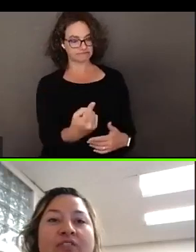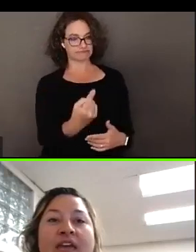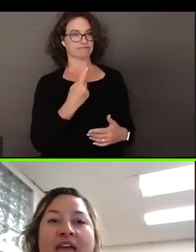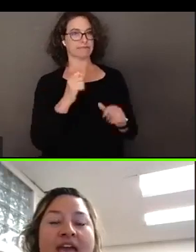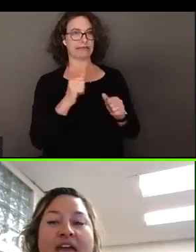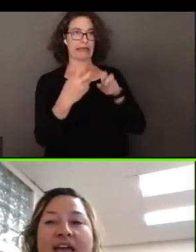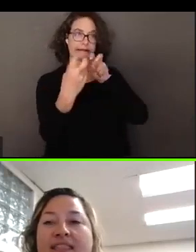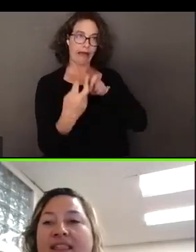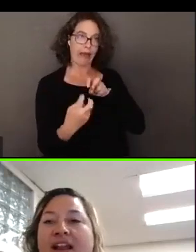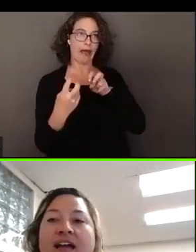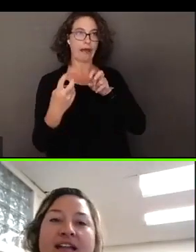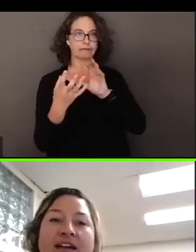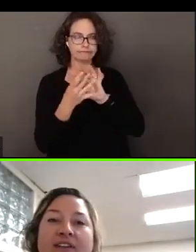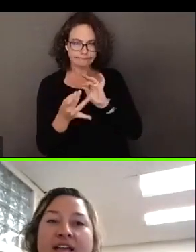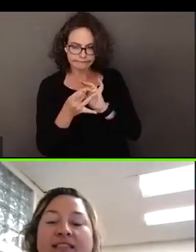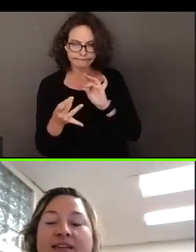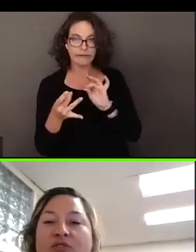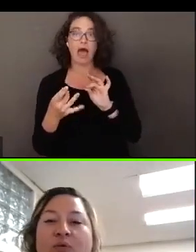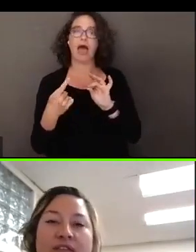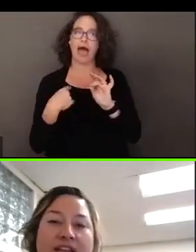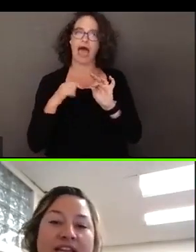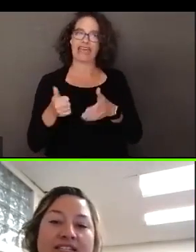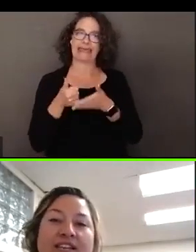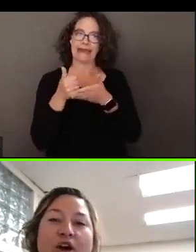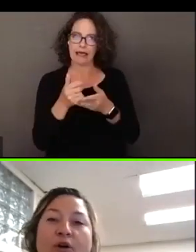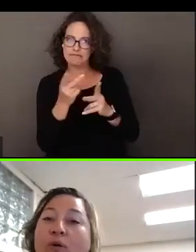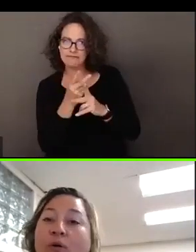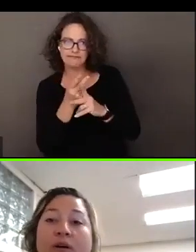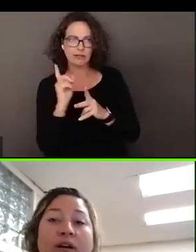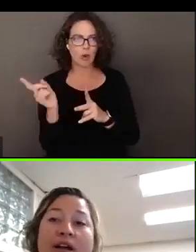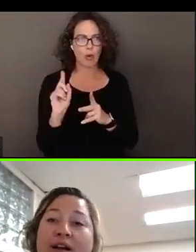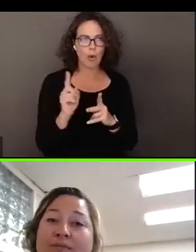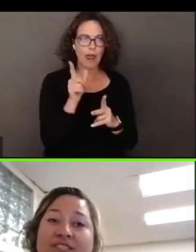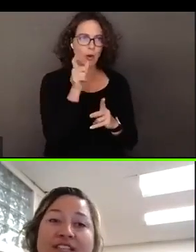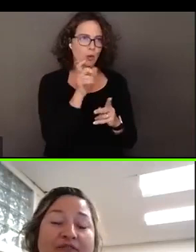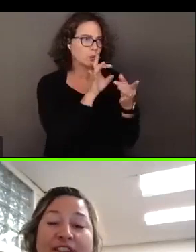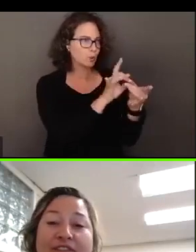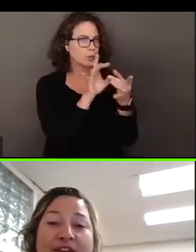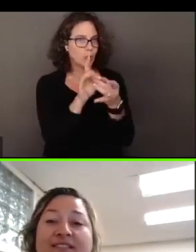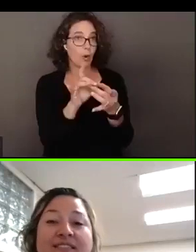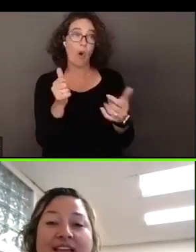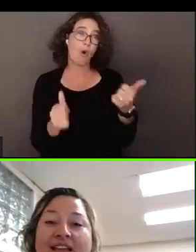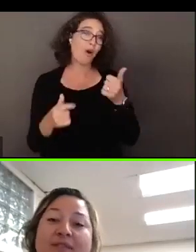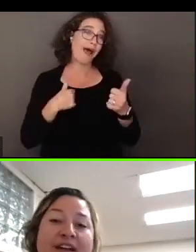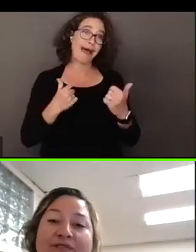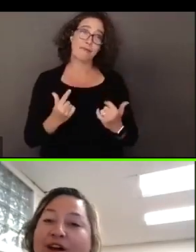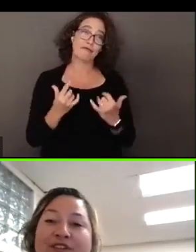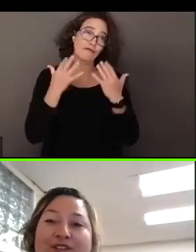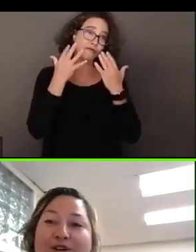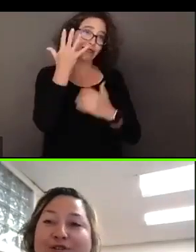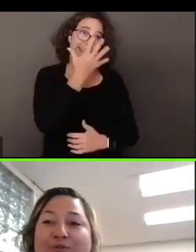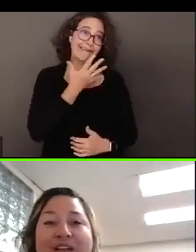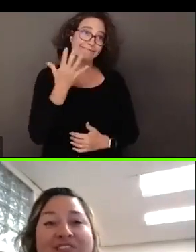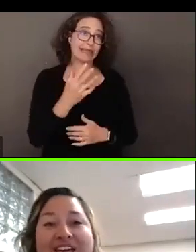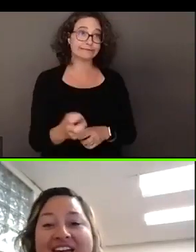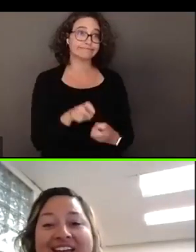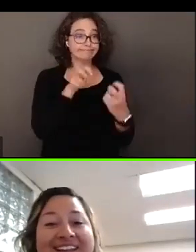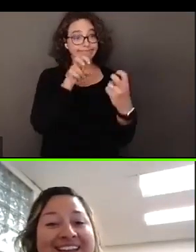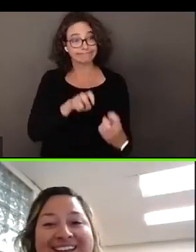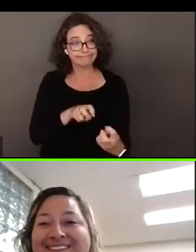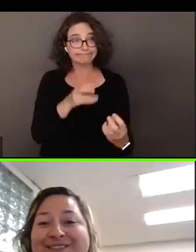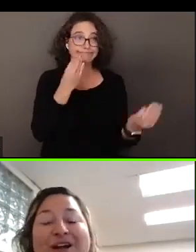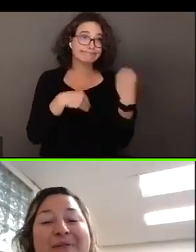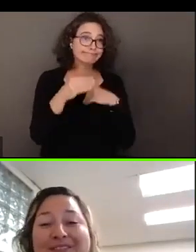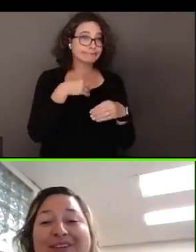talk with. And then I navigate them to where they need to go, or I'm just that friendly face that they come and have coffee and donuts with